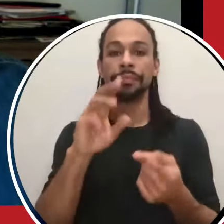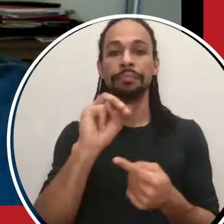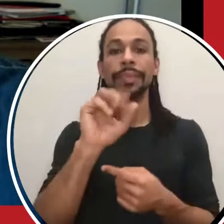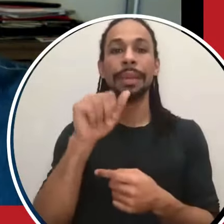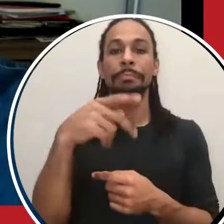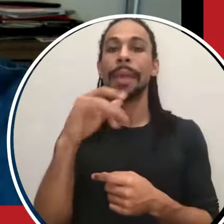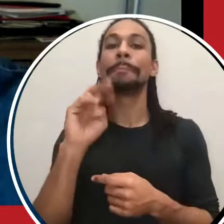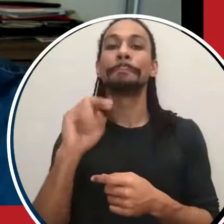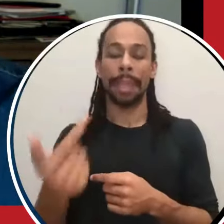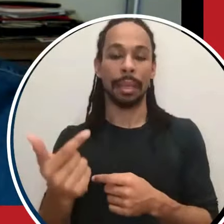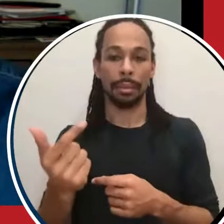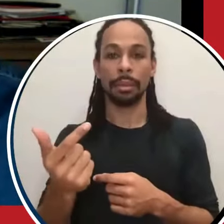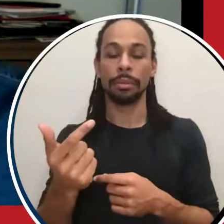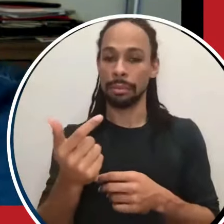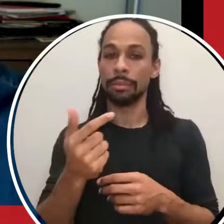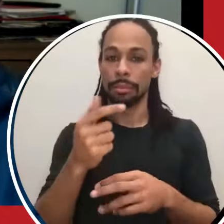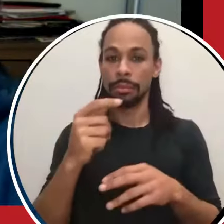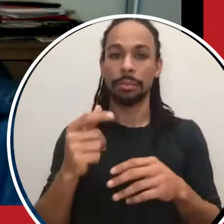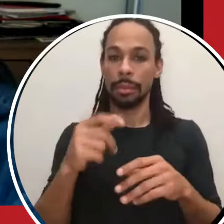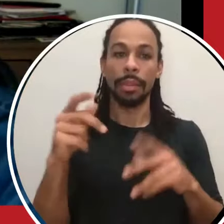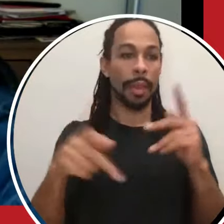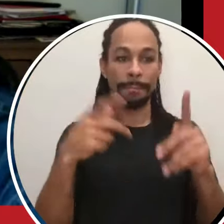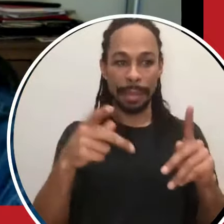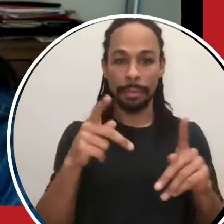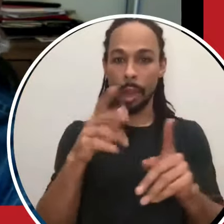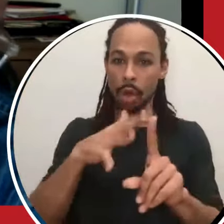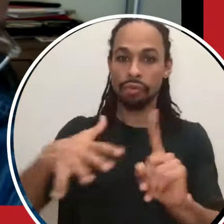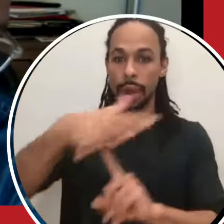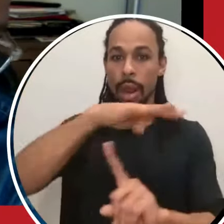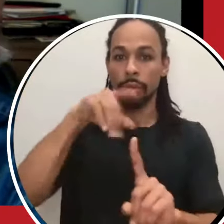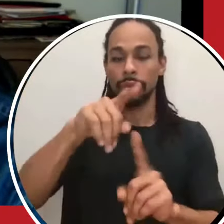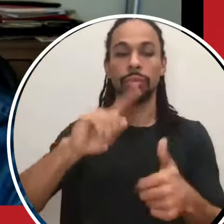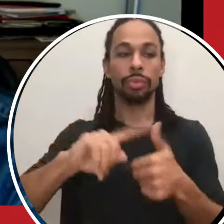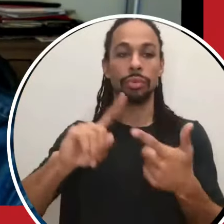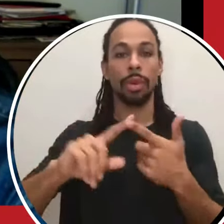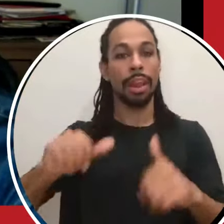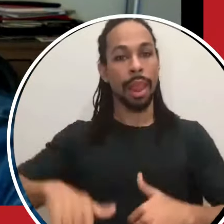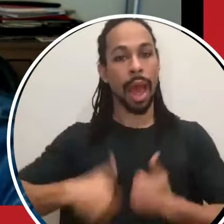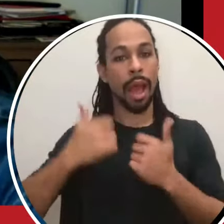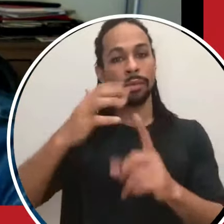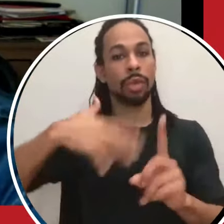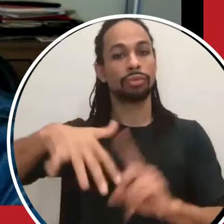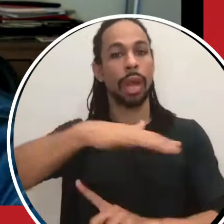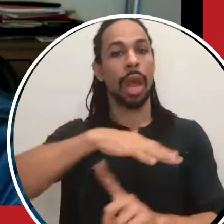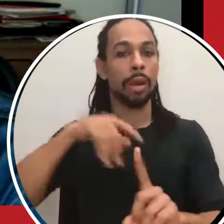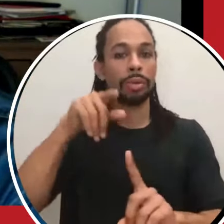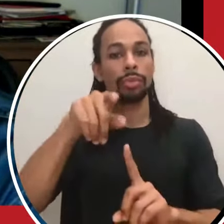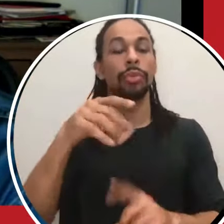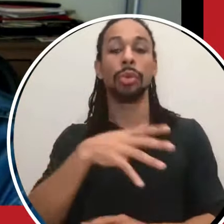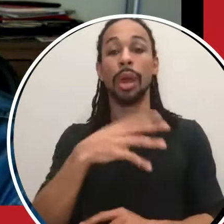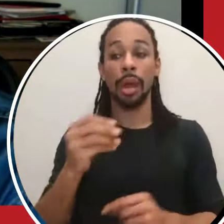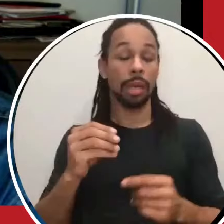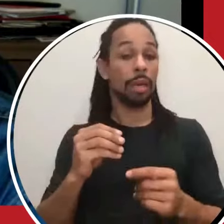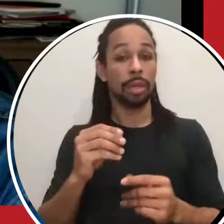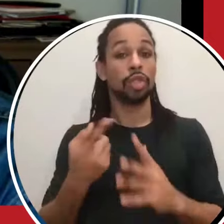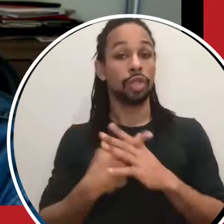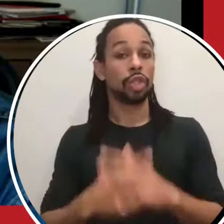you that you work with, that you live near, et cetera. And getting into the habit of having, you know,